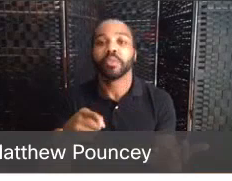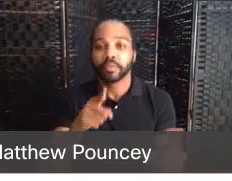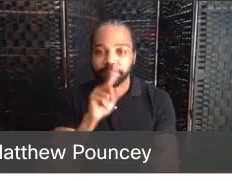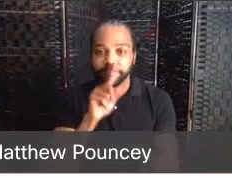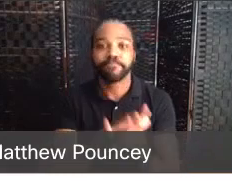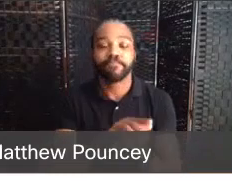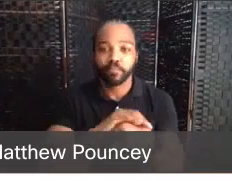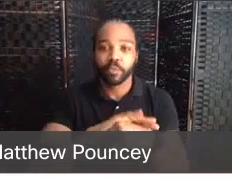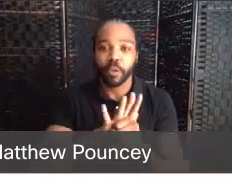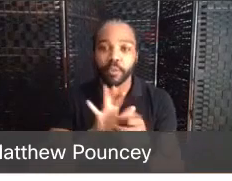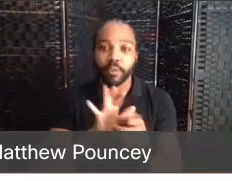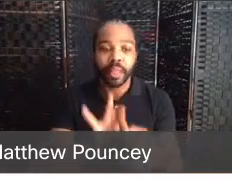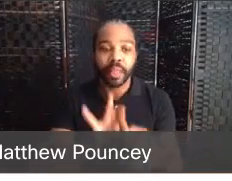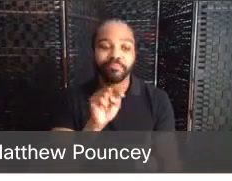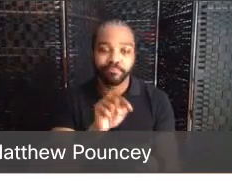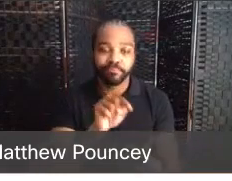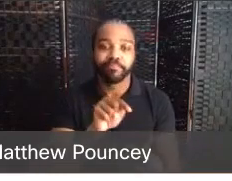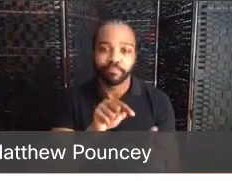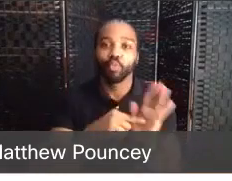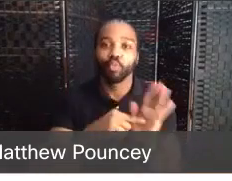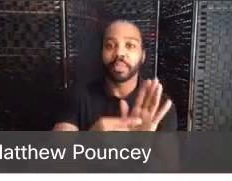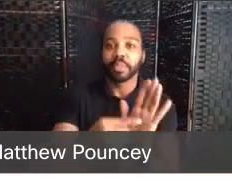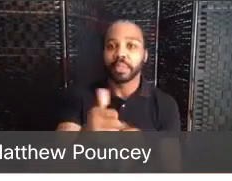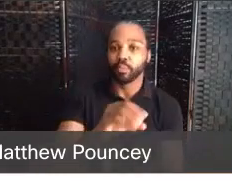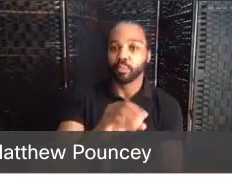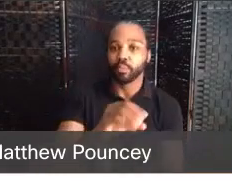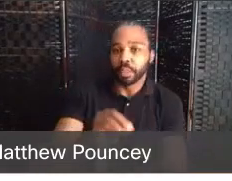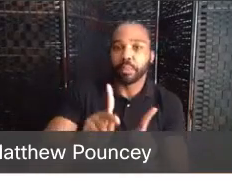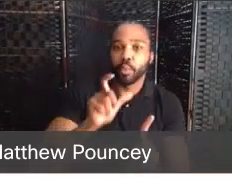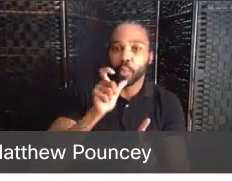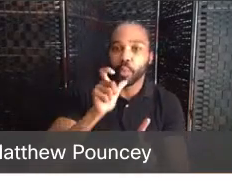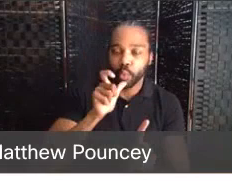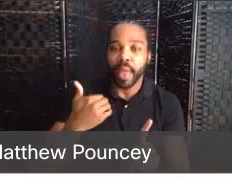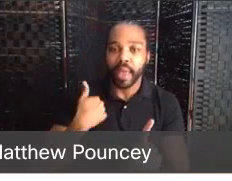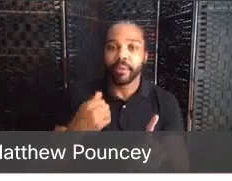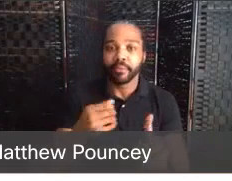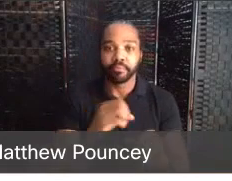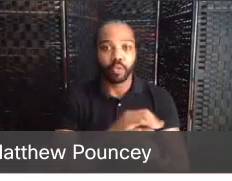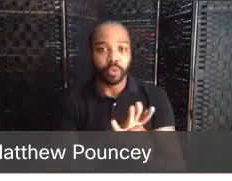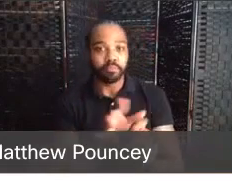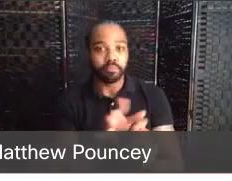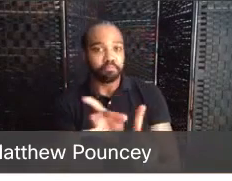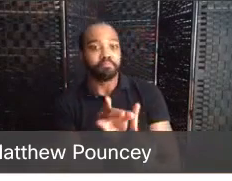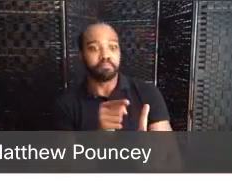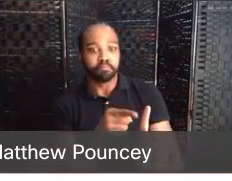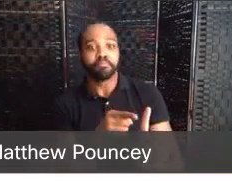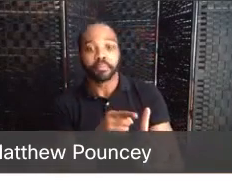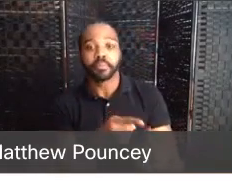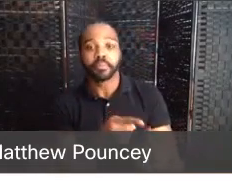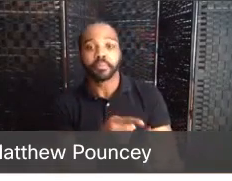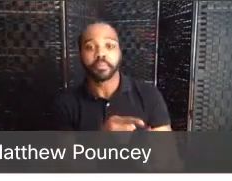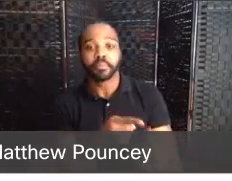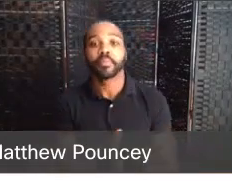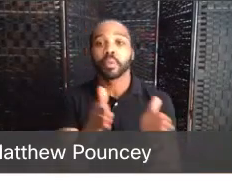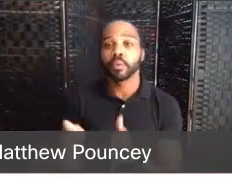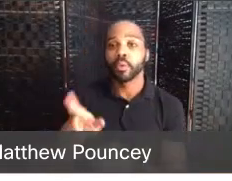representing about 10% of the people who had COVID. In residential habilitation, we have